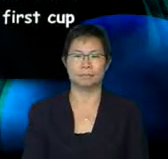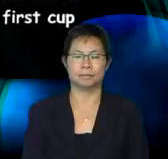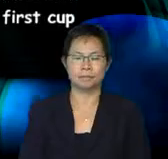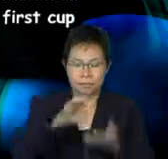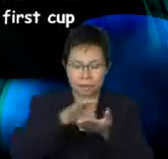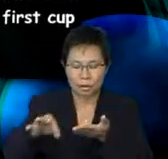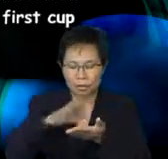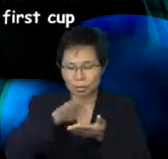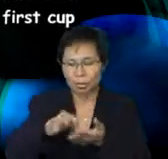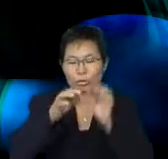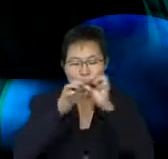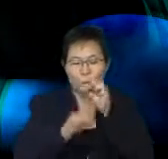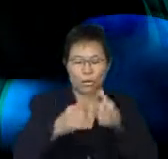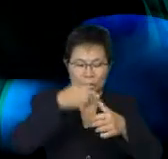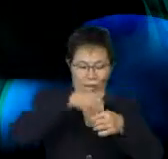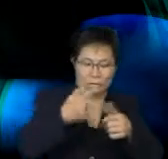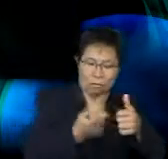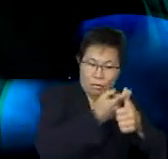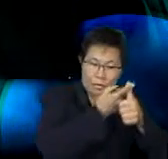Count the straws in the first cup.